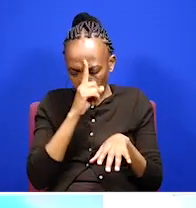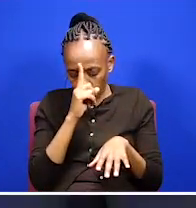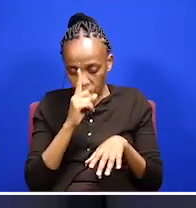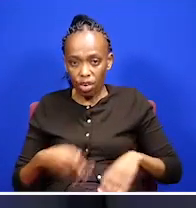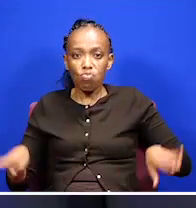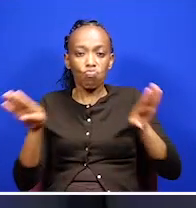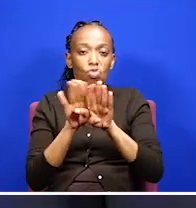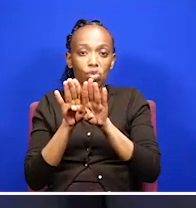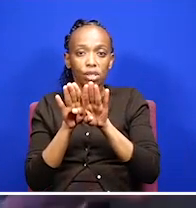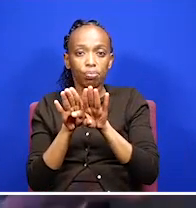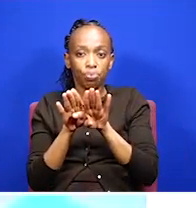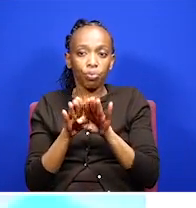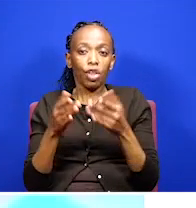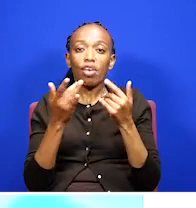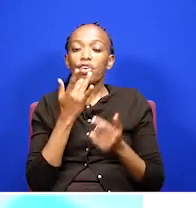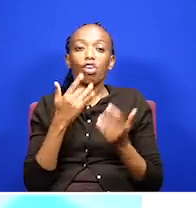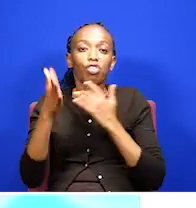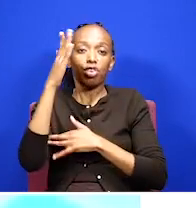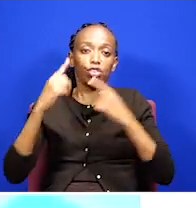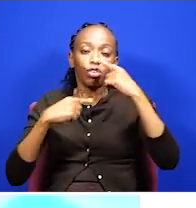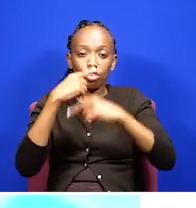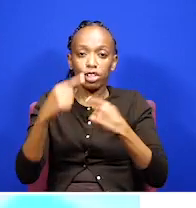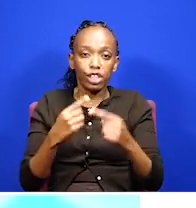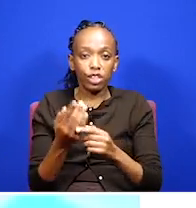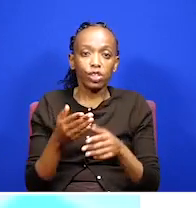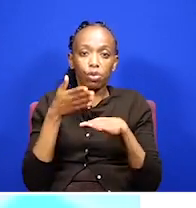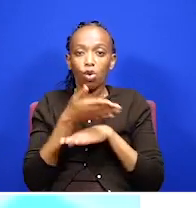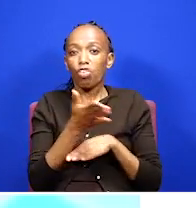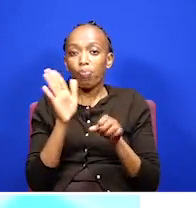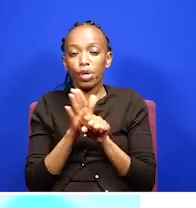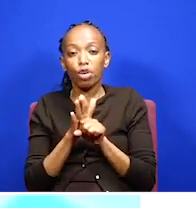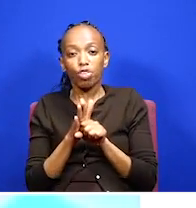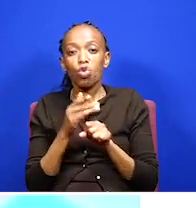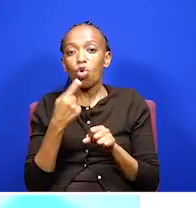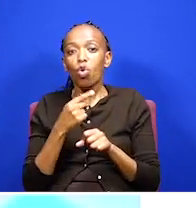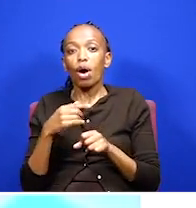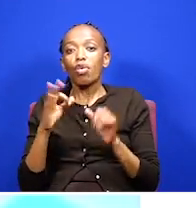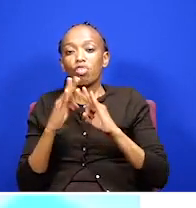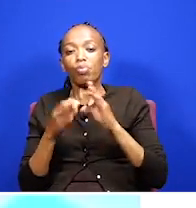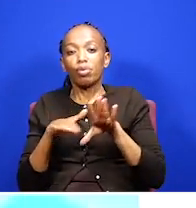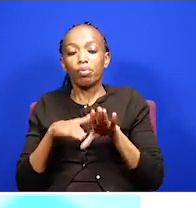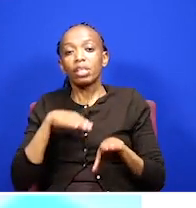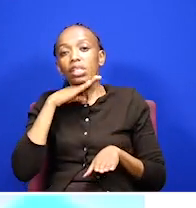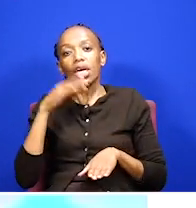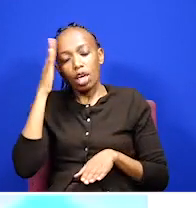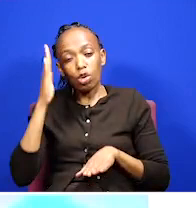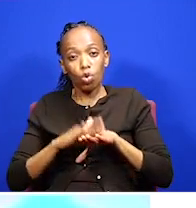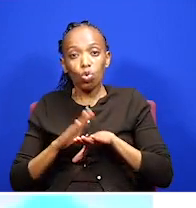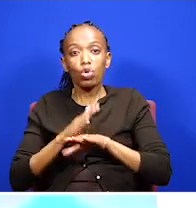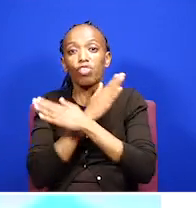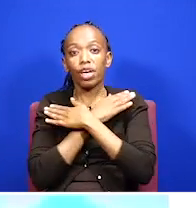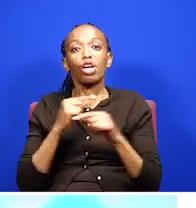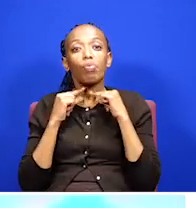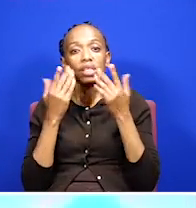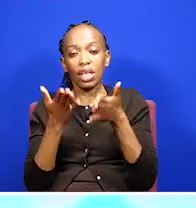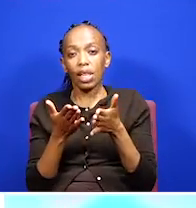very stringent lockdown, the favor of God continues to be upon you. Many of you are bereaved. We know that our good friend and pastor